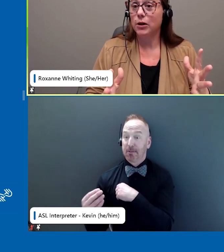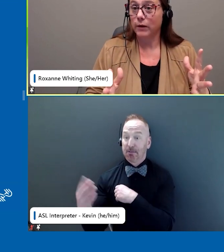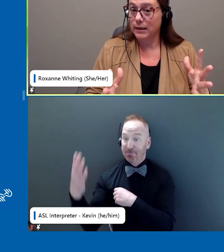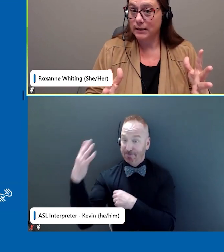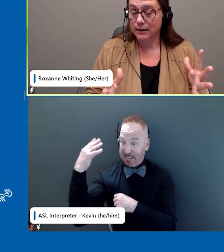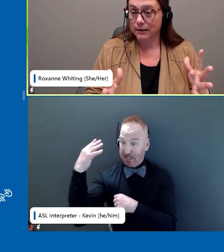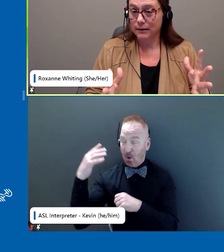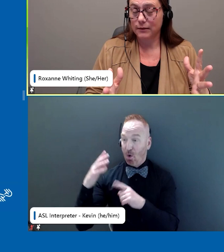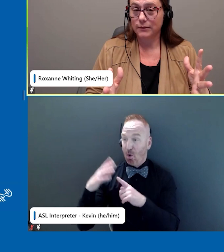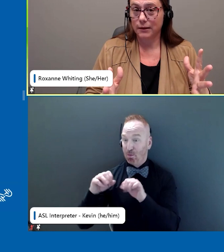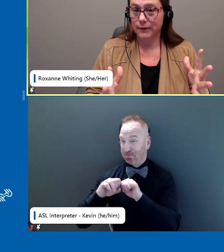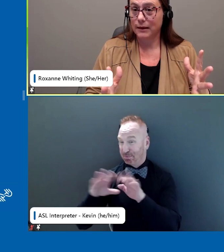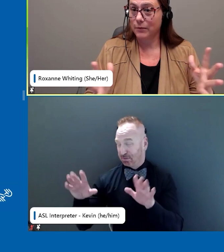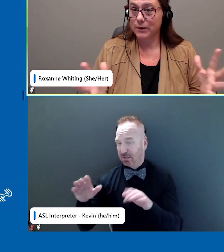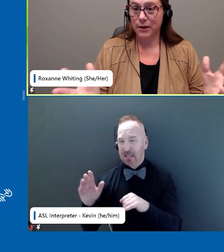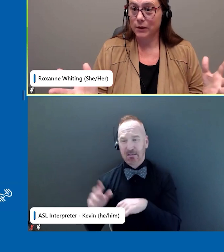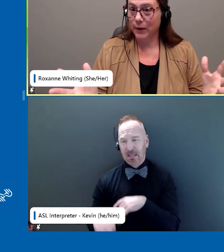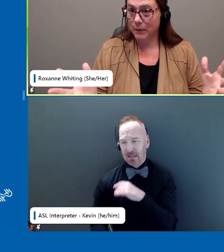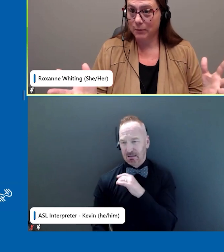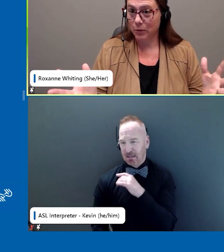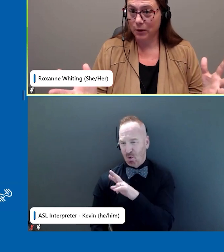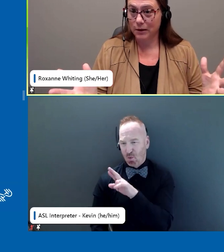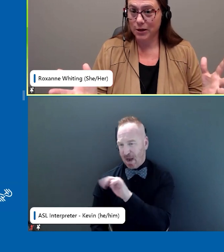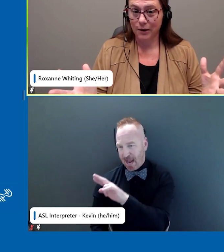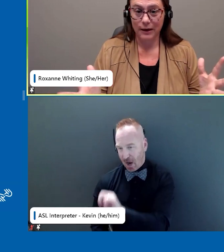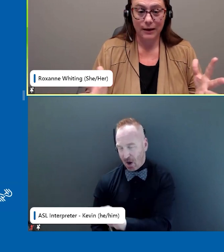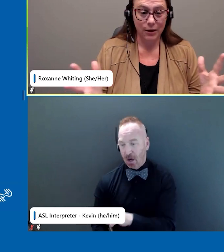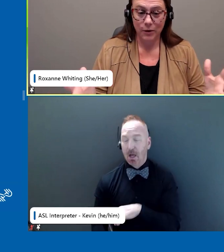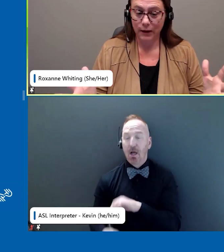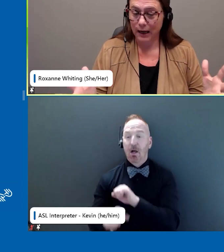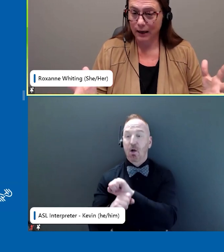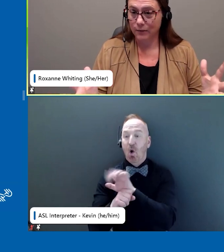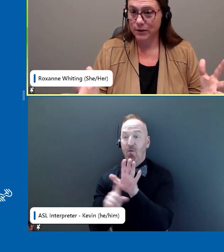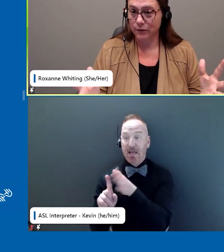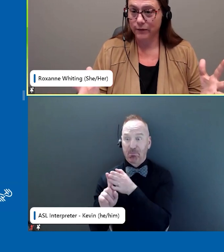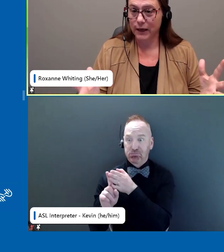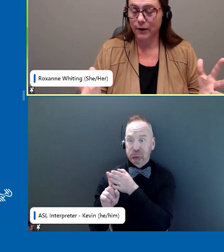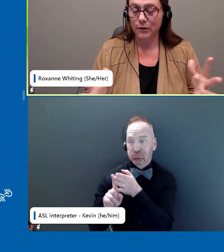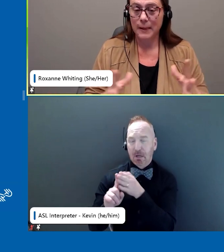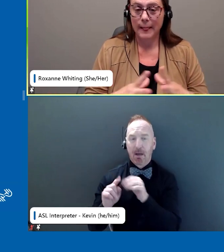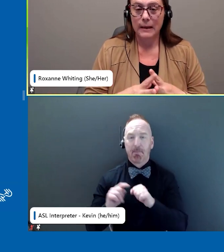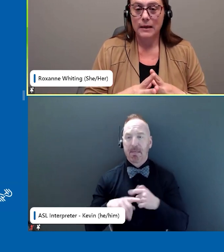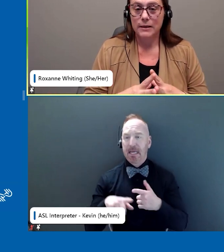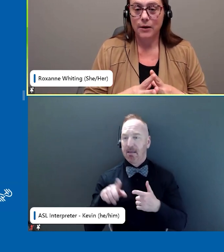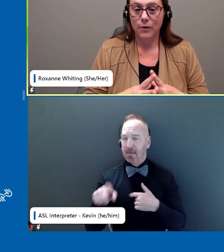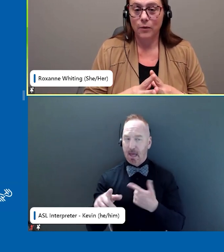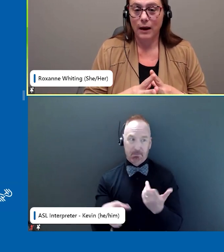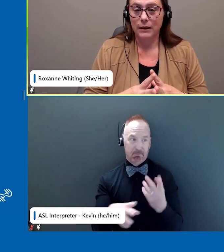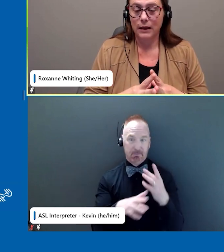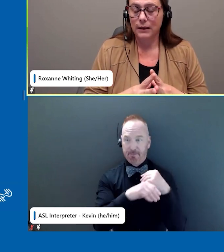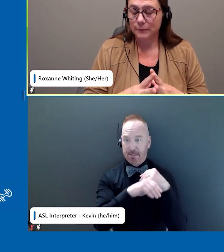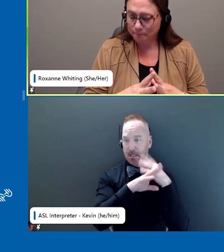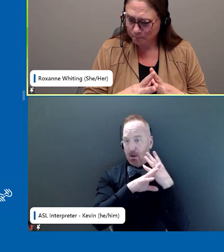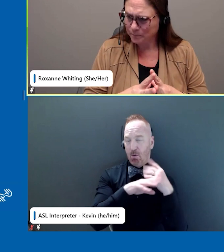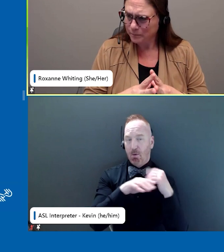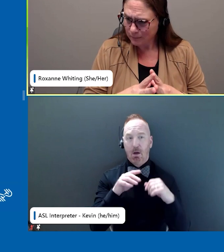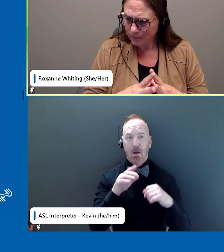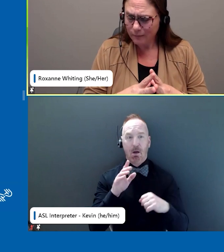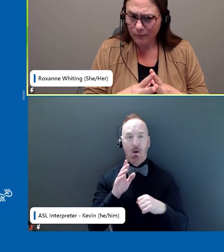demand increased, right? That was the only way people were talking and communicating was over video. So